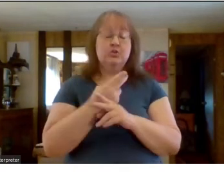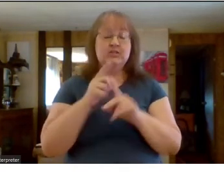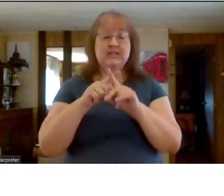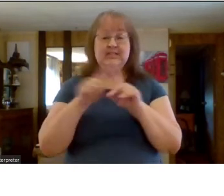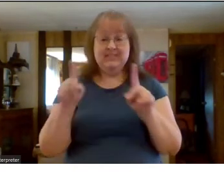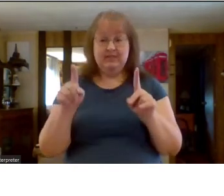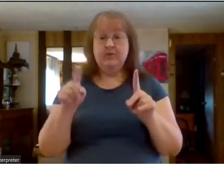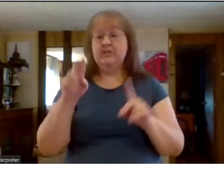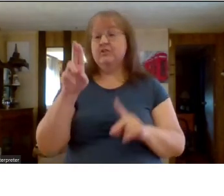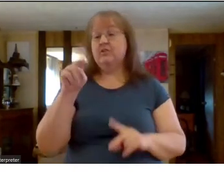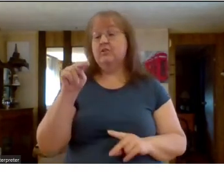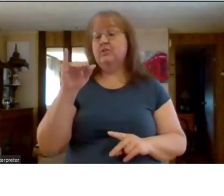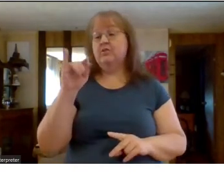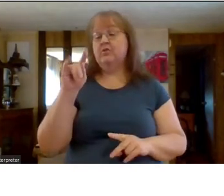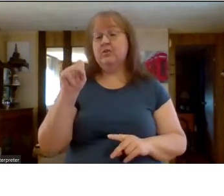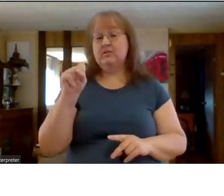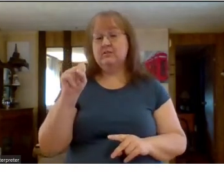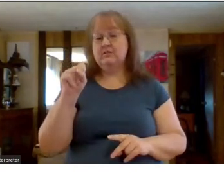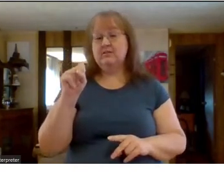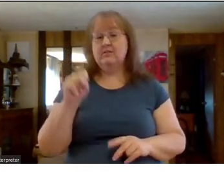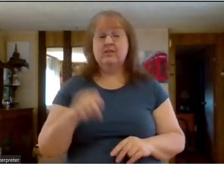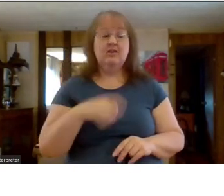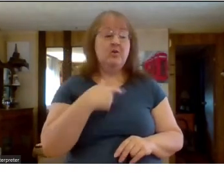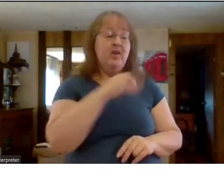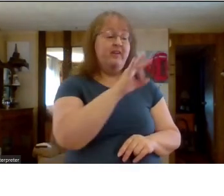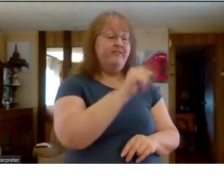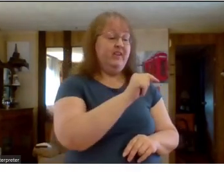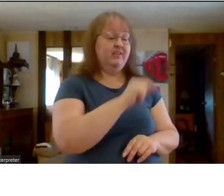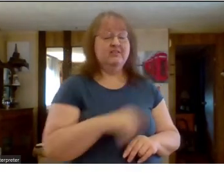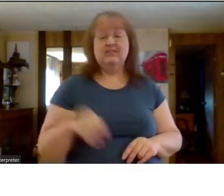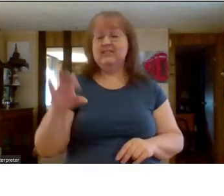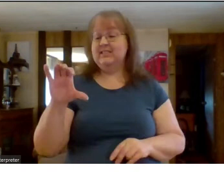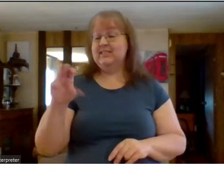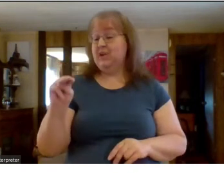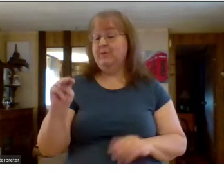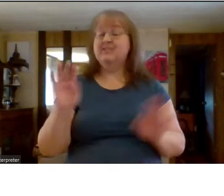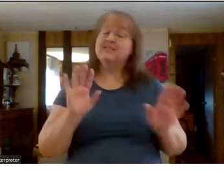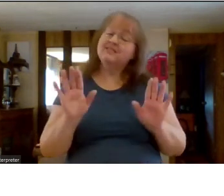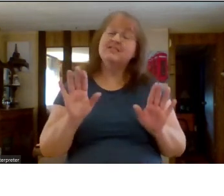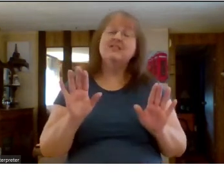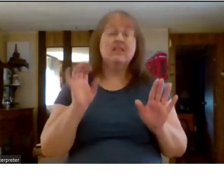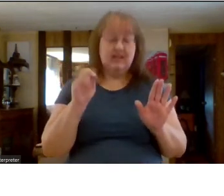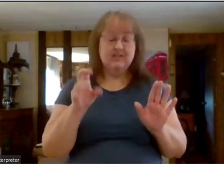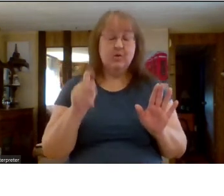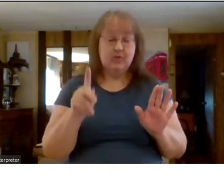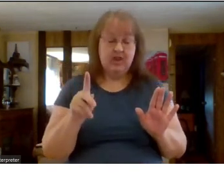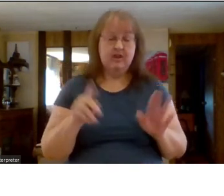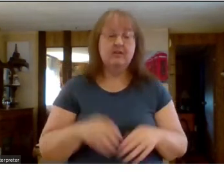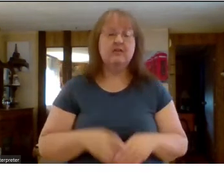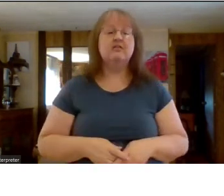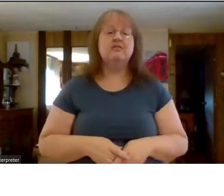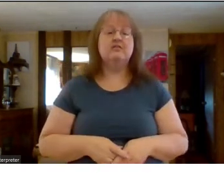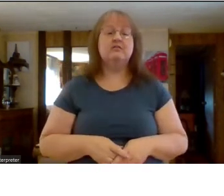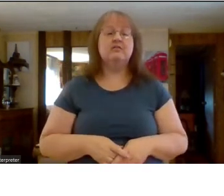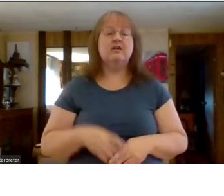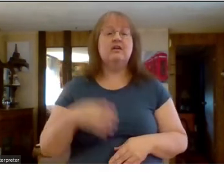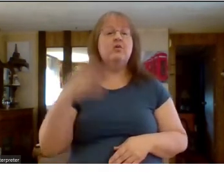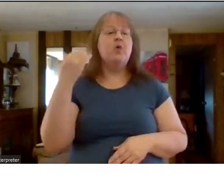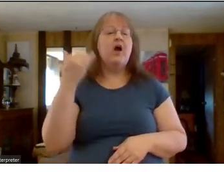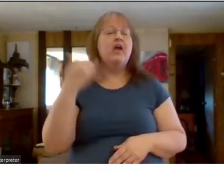okay that there are different units, that one is in centimeters and the other ratio is in feet. That's